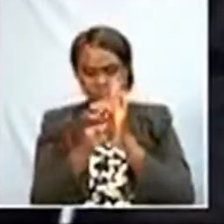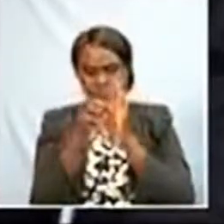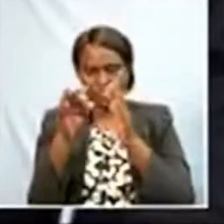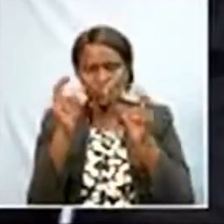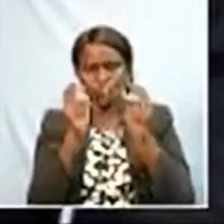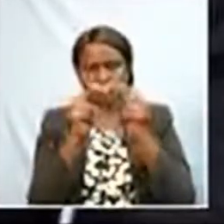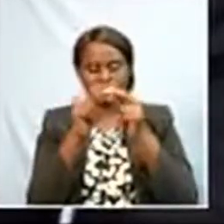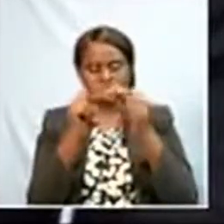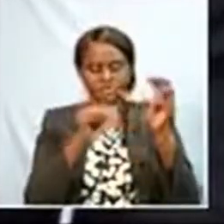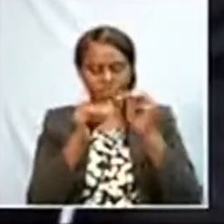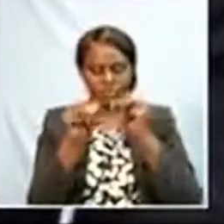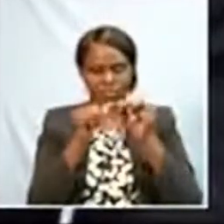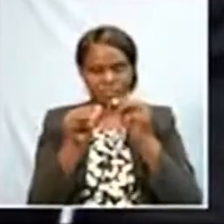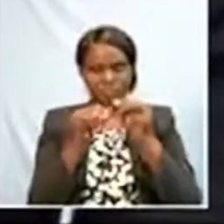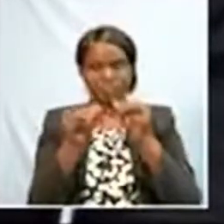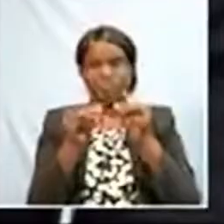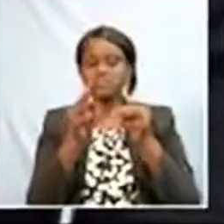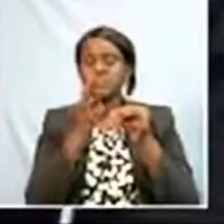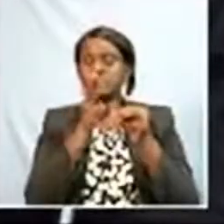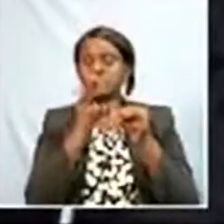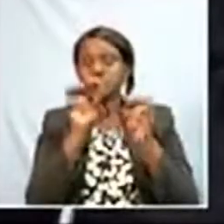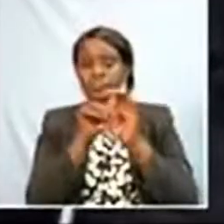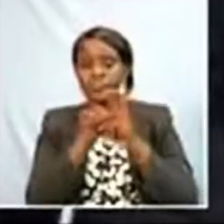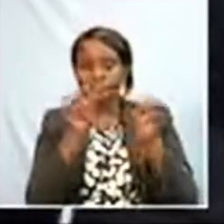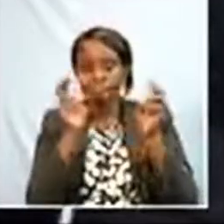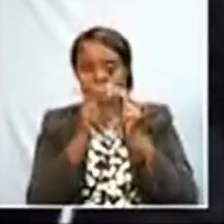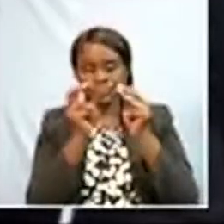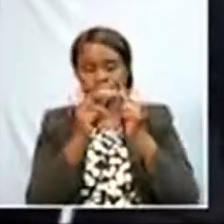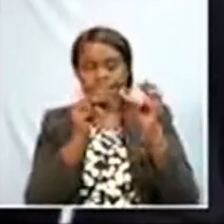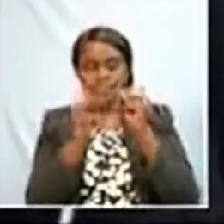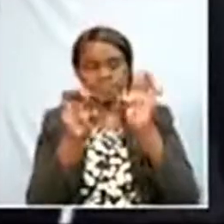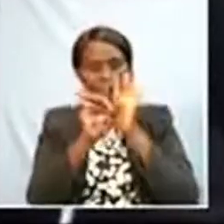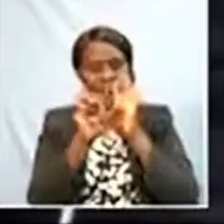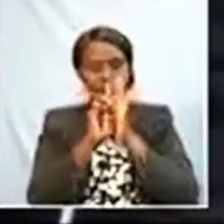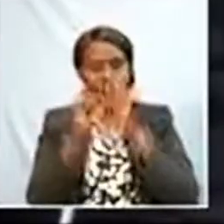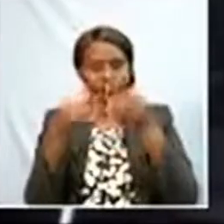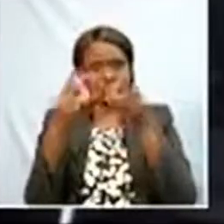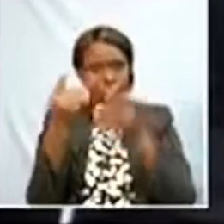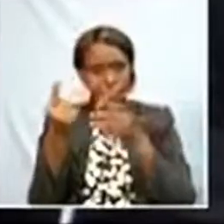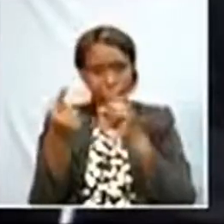contract management, the flaws in contract management. One example I'll give is